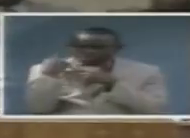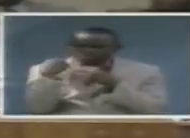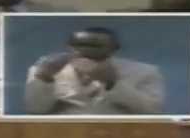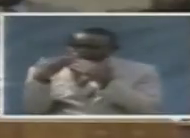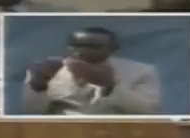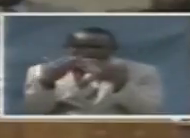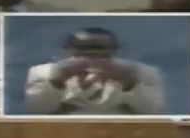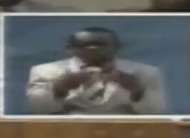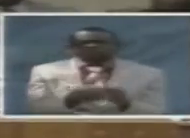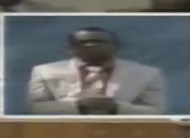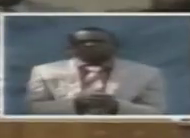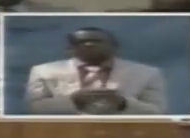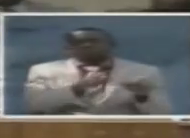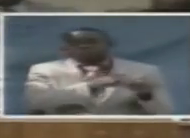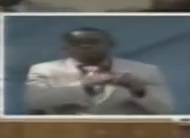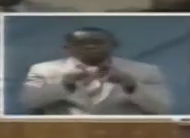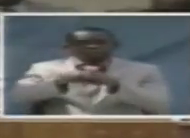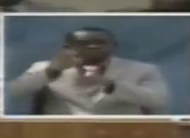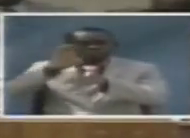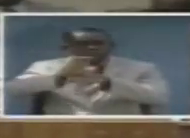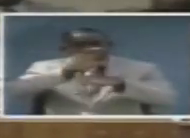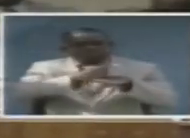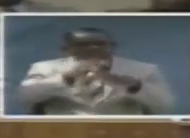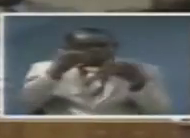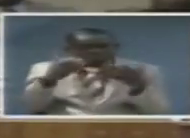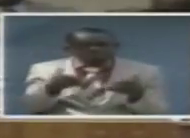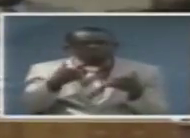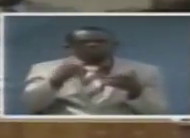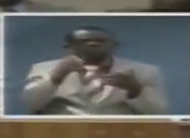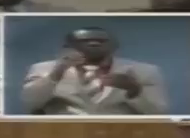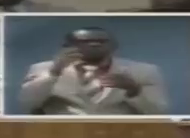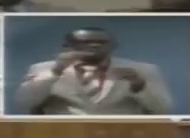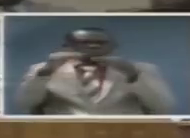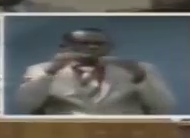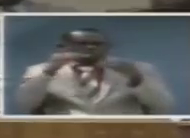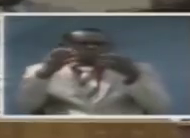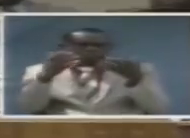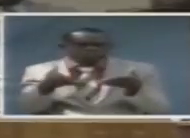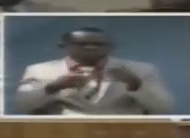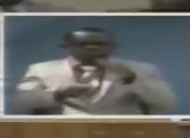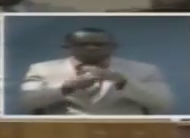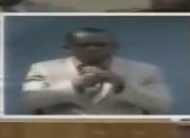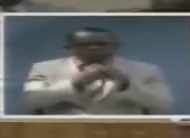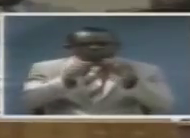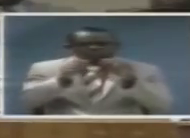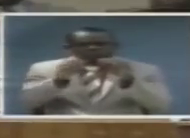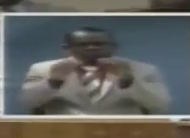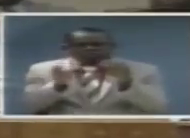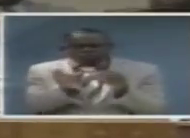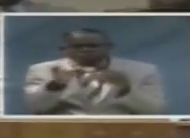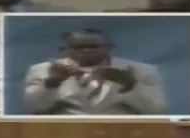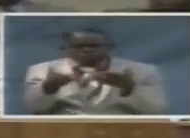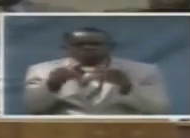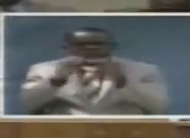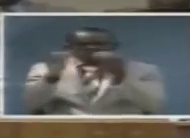media, private sector, civil society organizations, and cooperating partners for